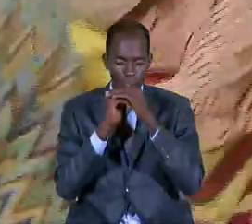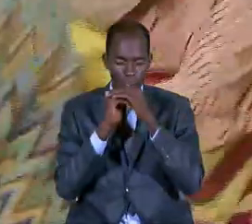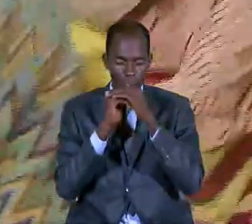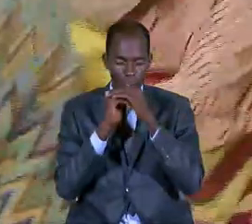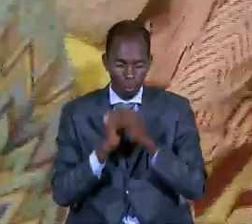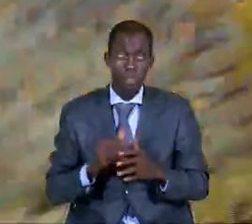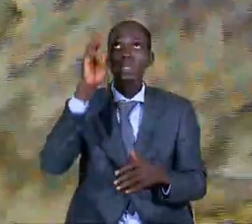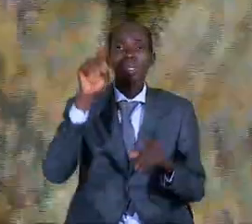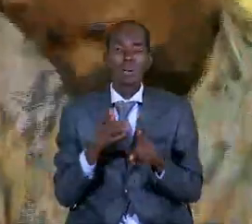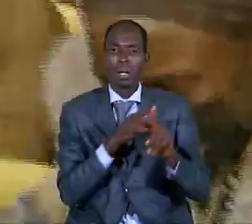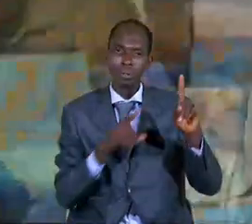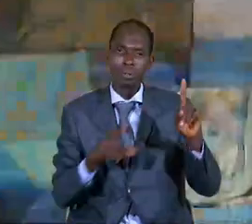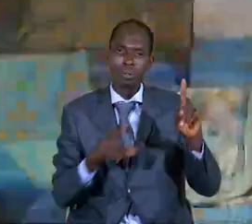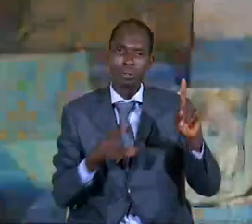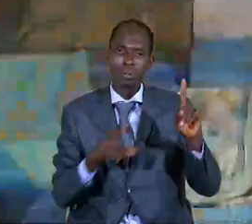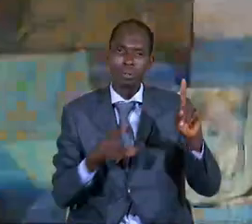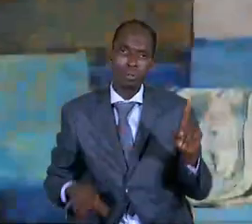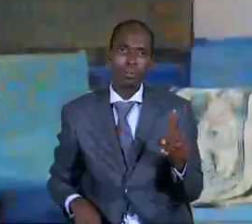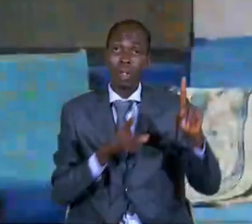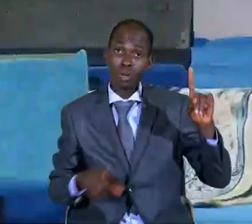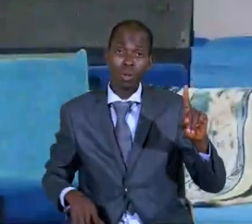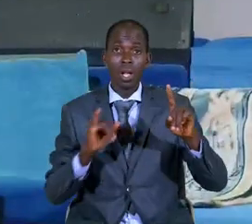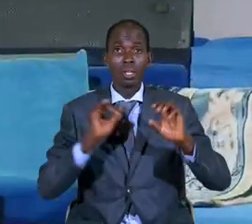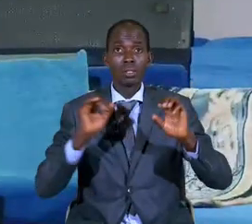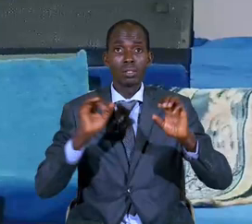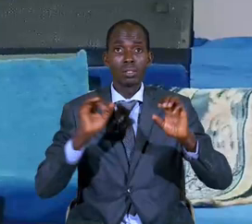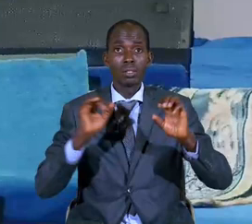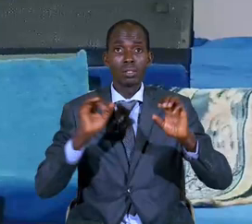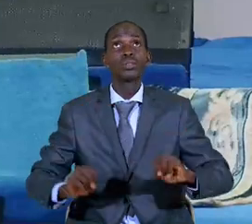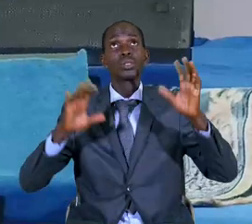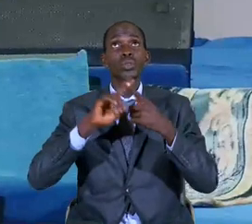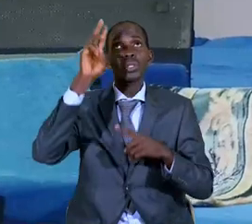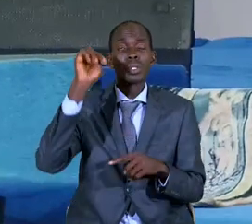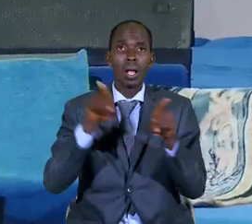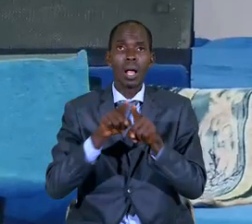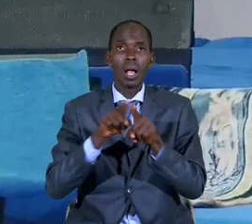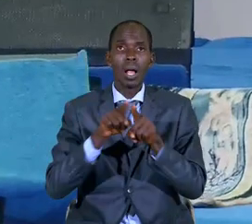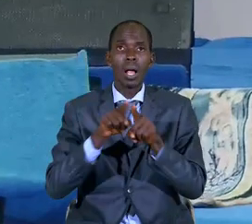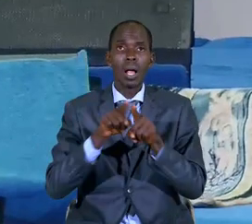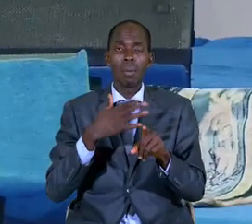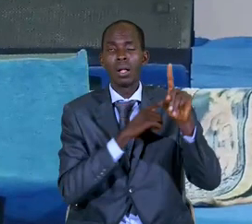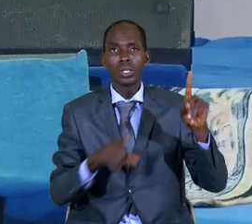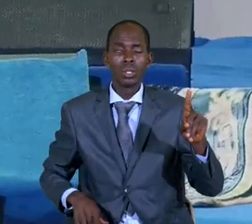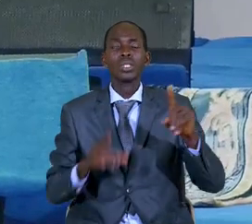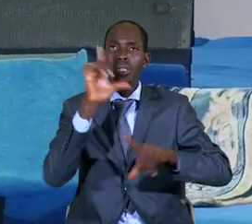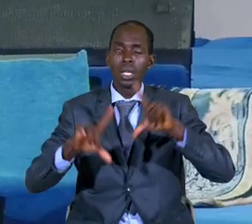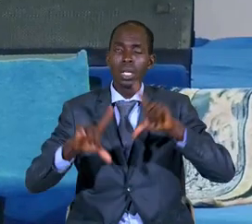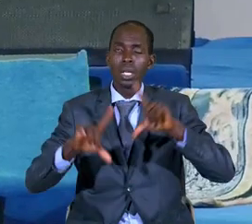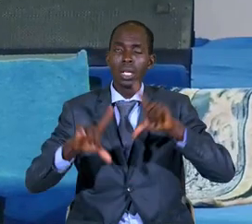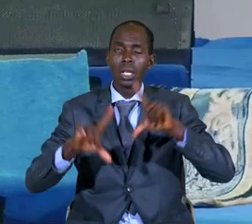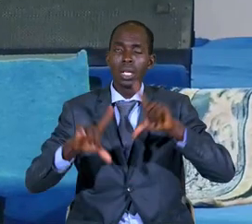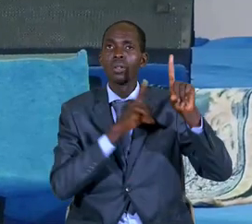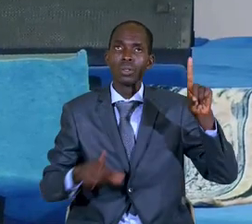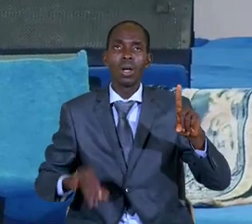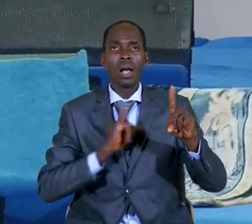Lord. Lord, I surrender to him as my Lord. Lord, I believe. As I make